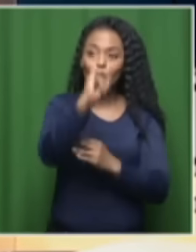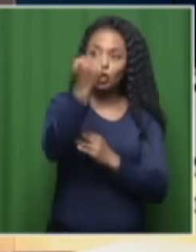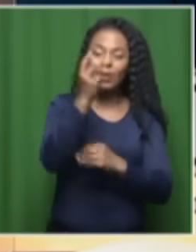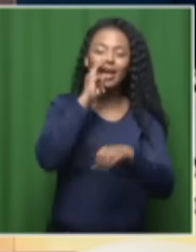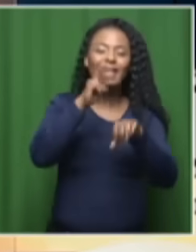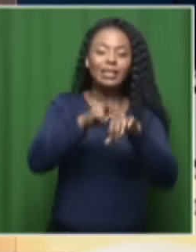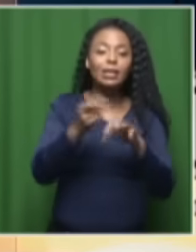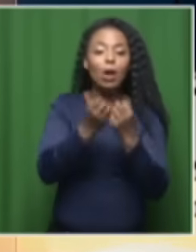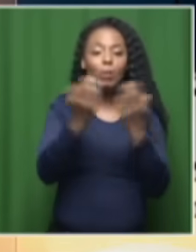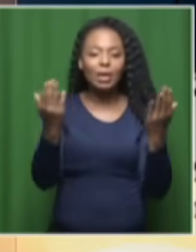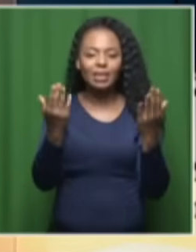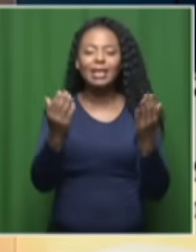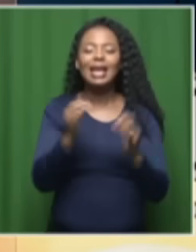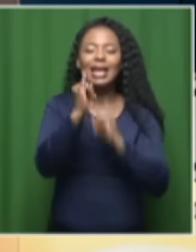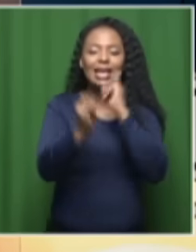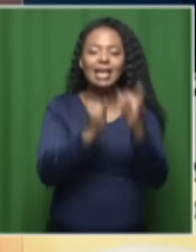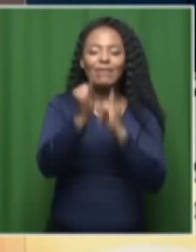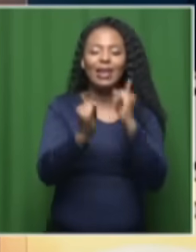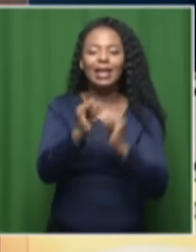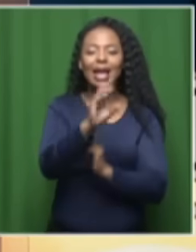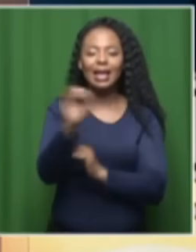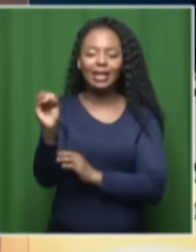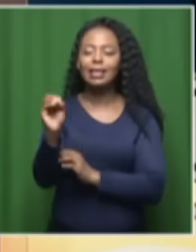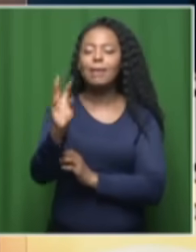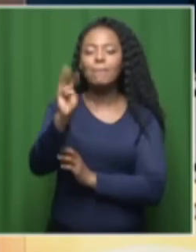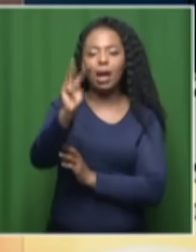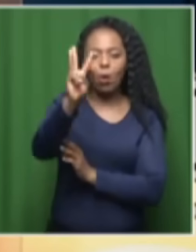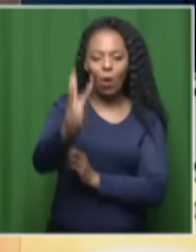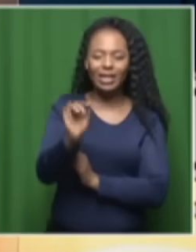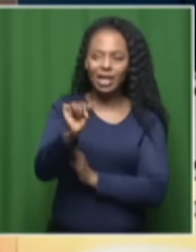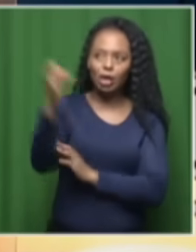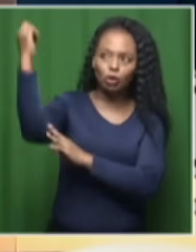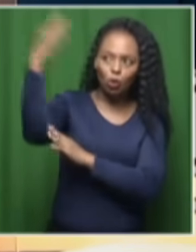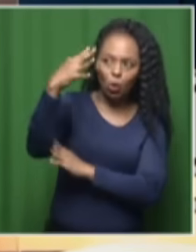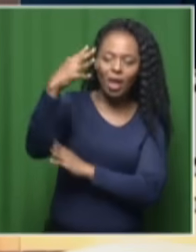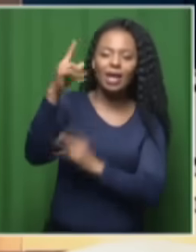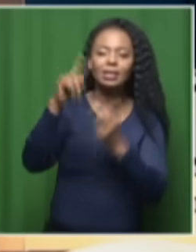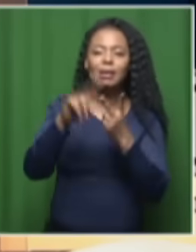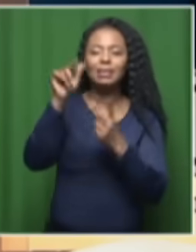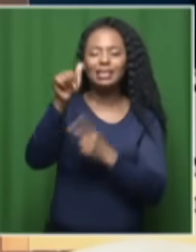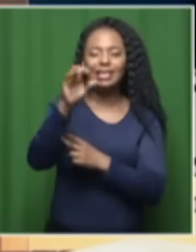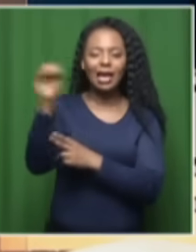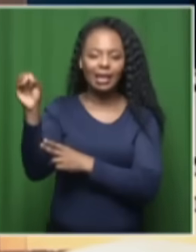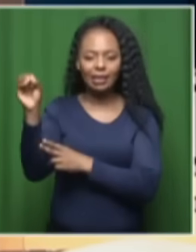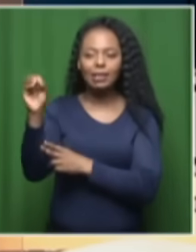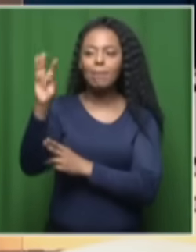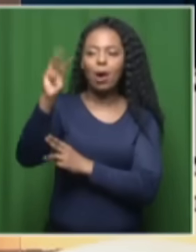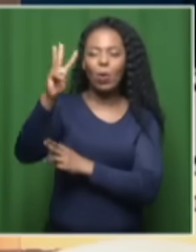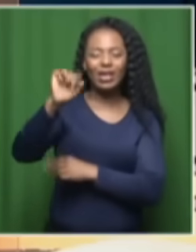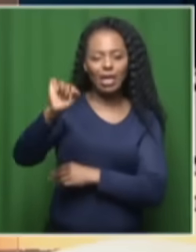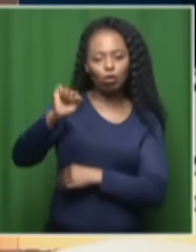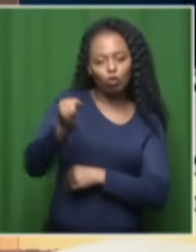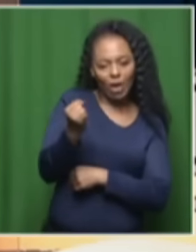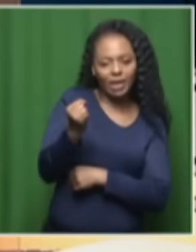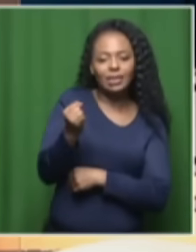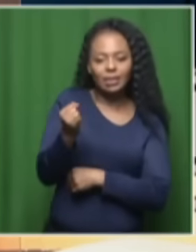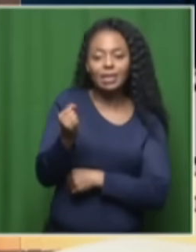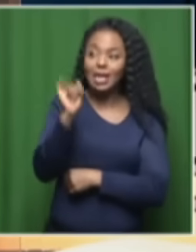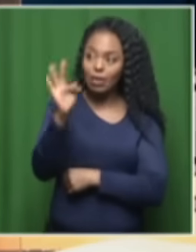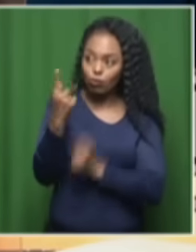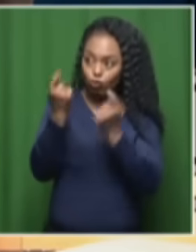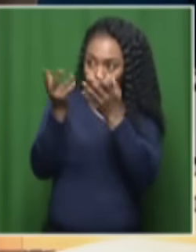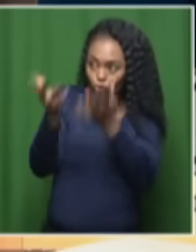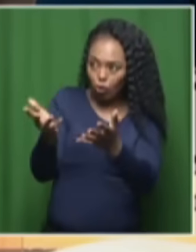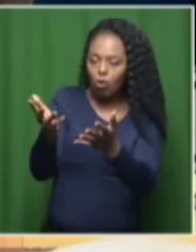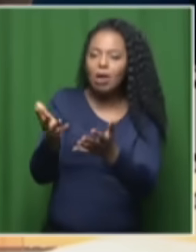about 1,100 megawatts of solar and about 600 megawatts of storage. And if they did that, this is what they